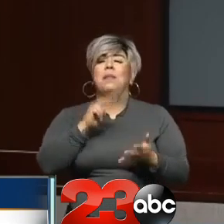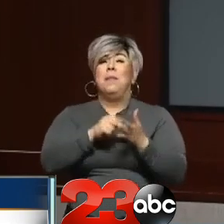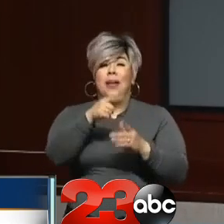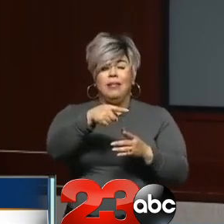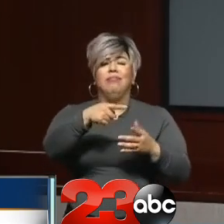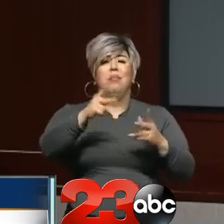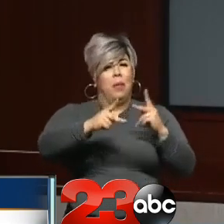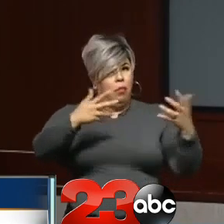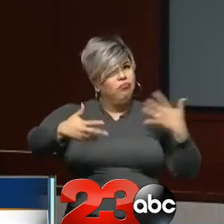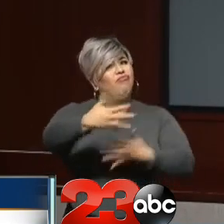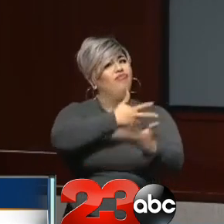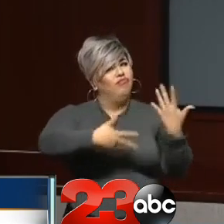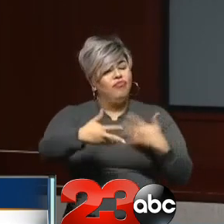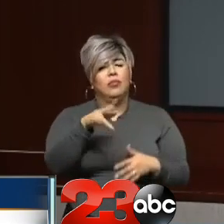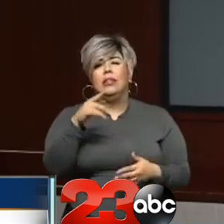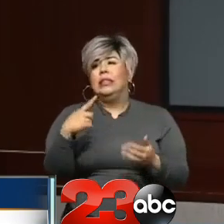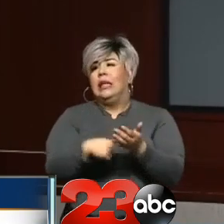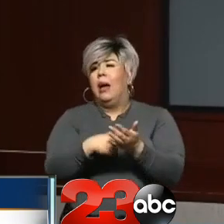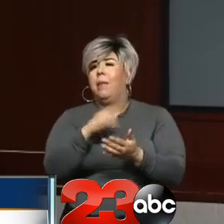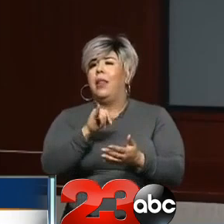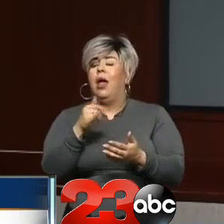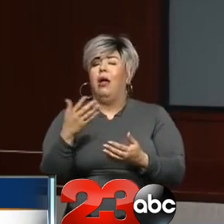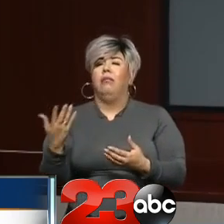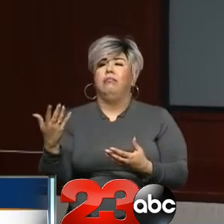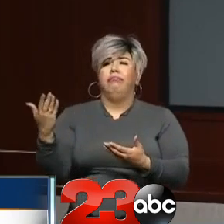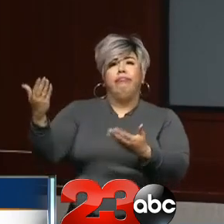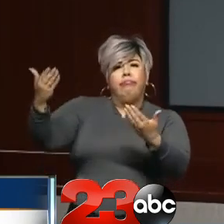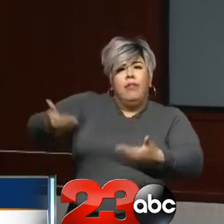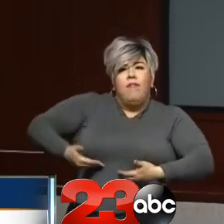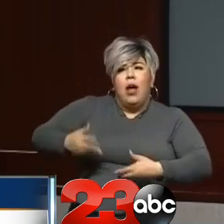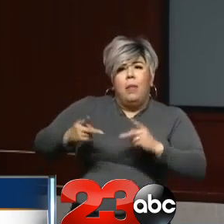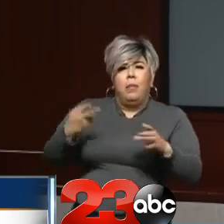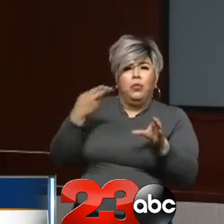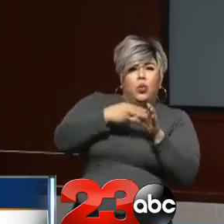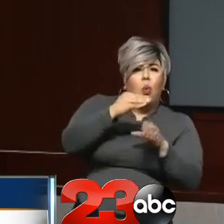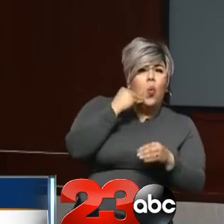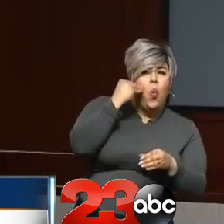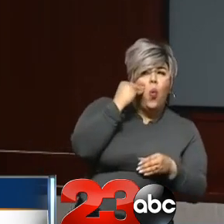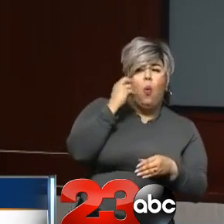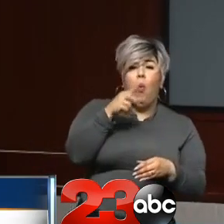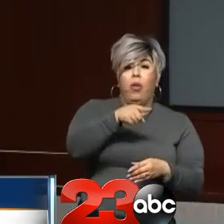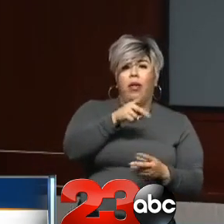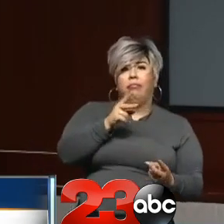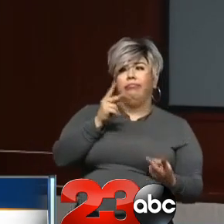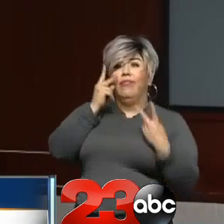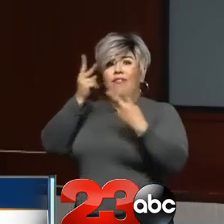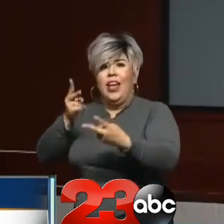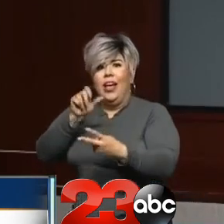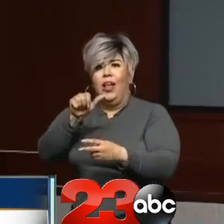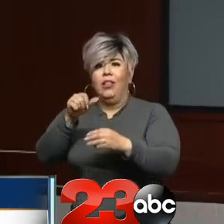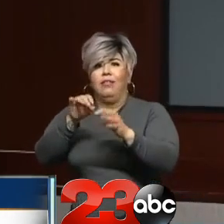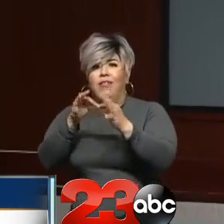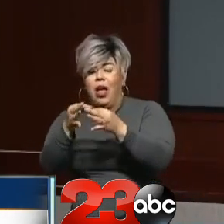they visited someone or they had people over to their home, and that, you know, expands our contact tracing.